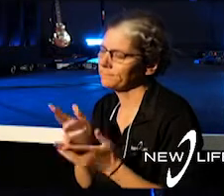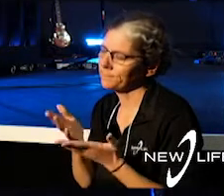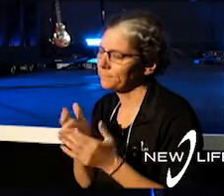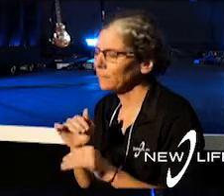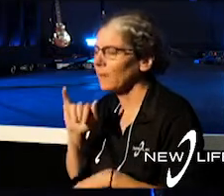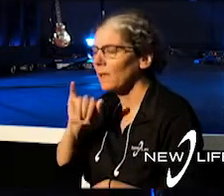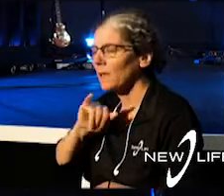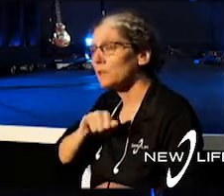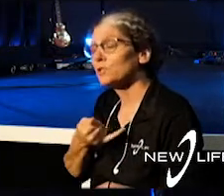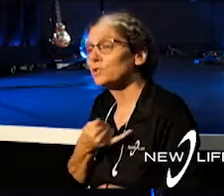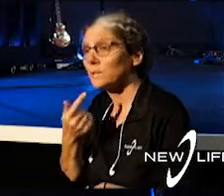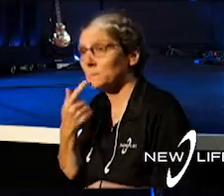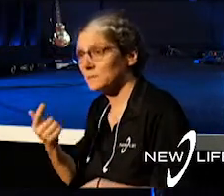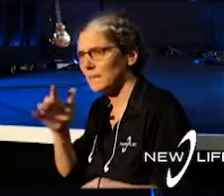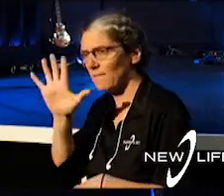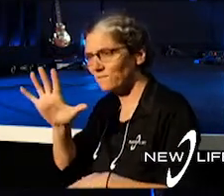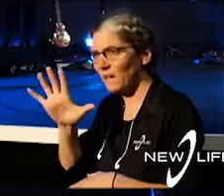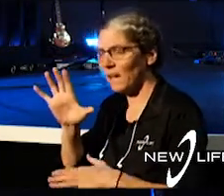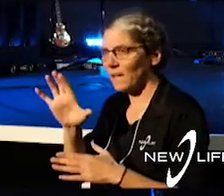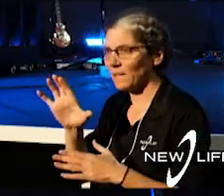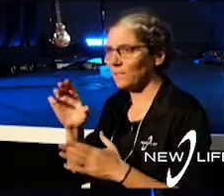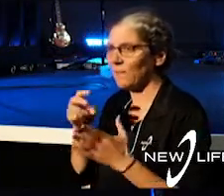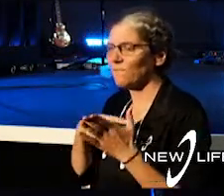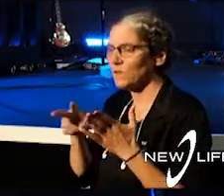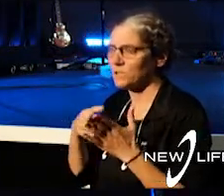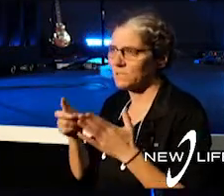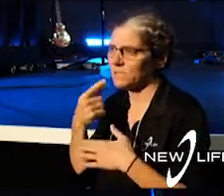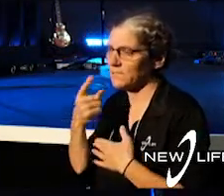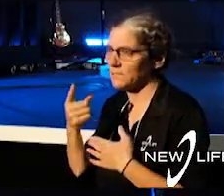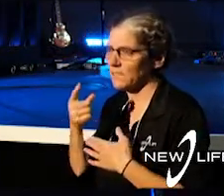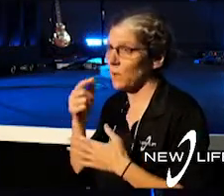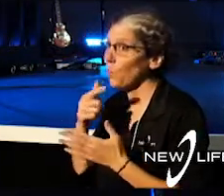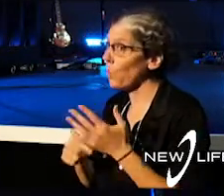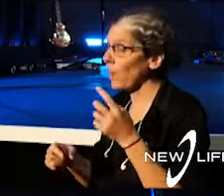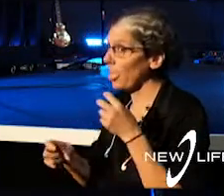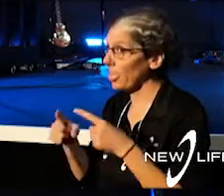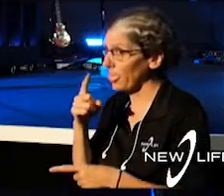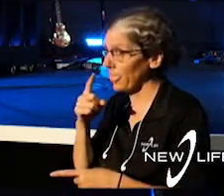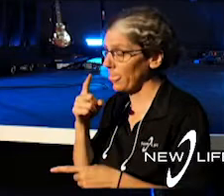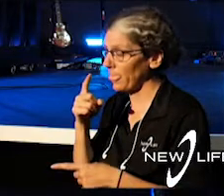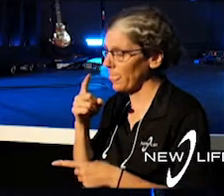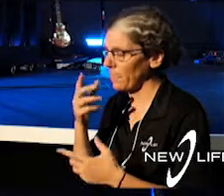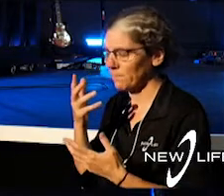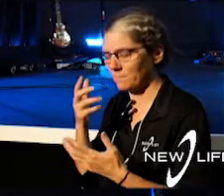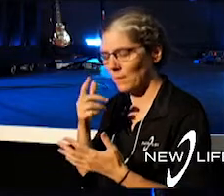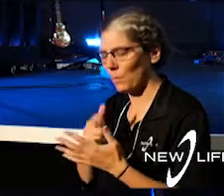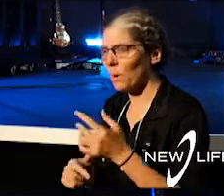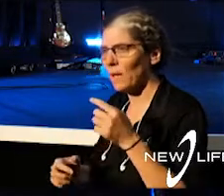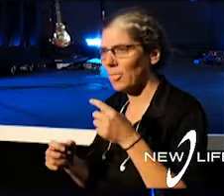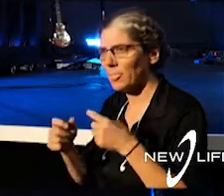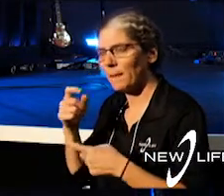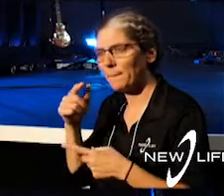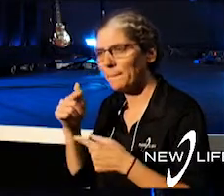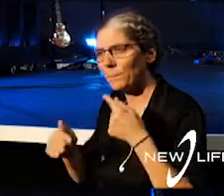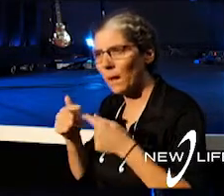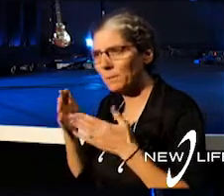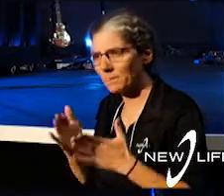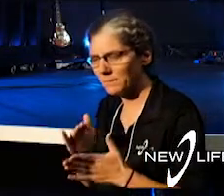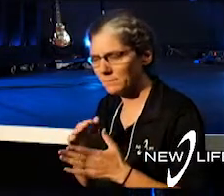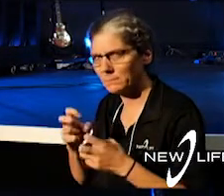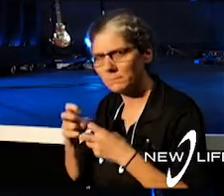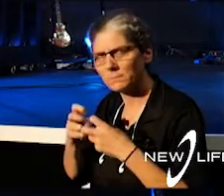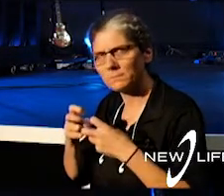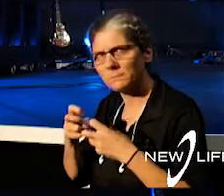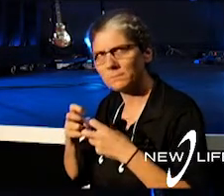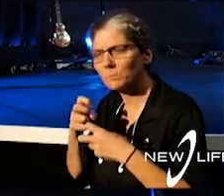So James has taken five verses to highlight the problem. What's the solution? Verse 6 takes the most